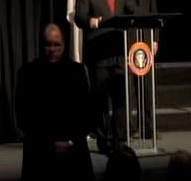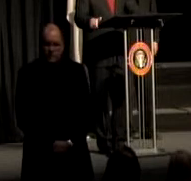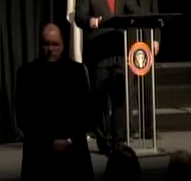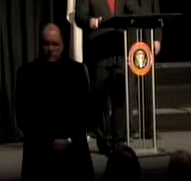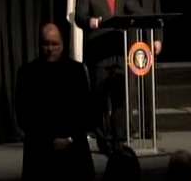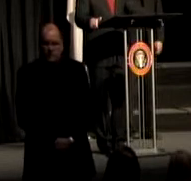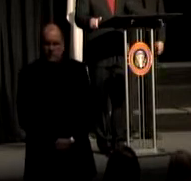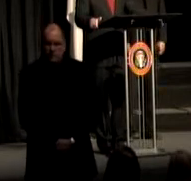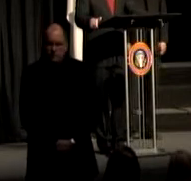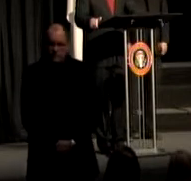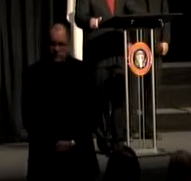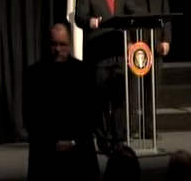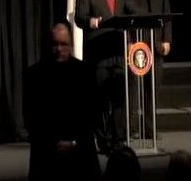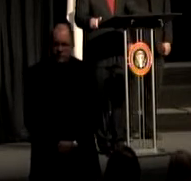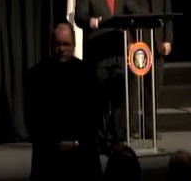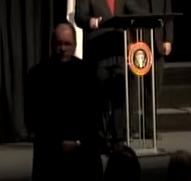when you didn't think anybody else would